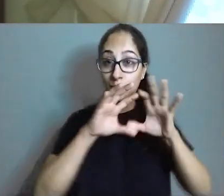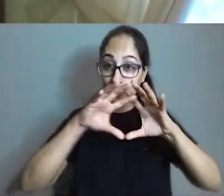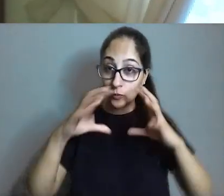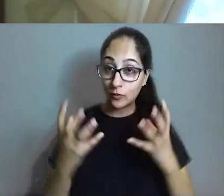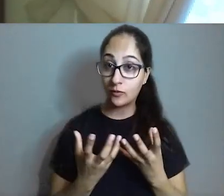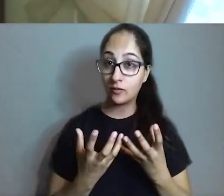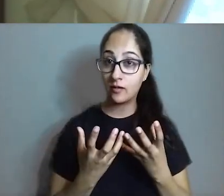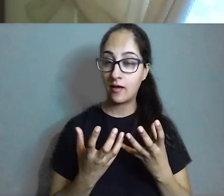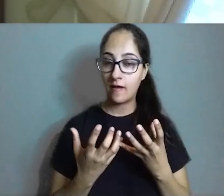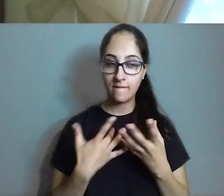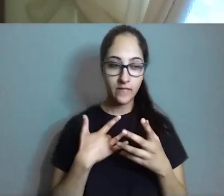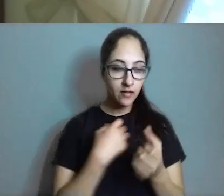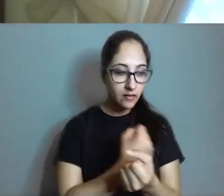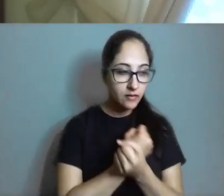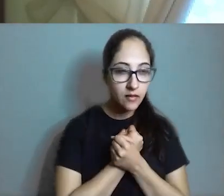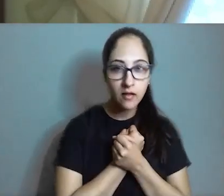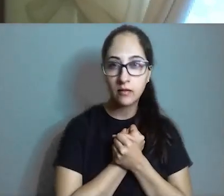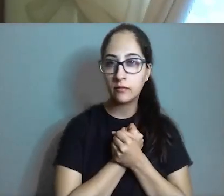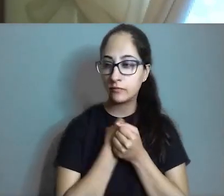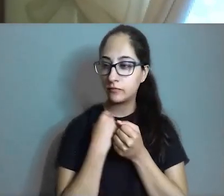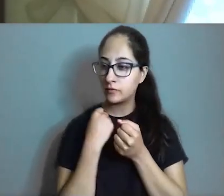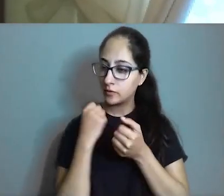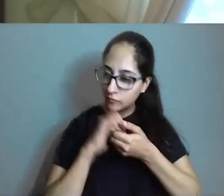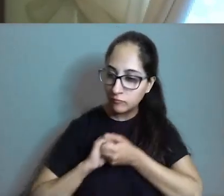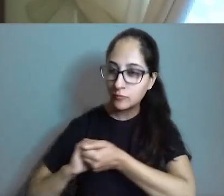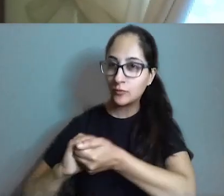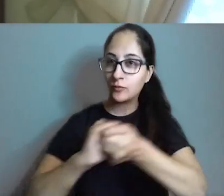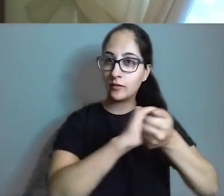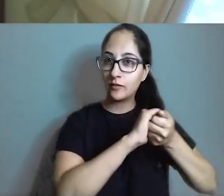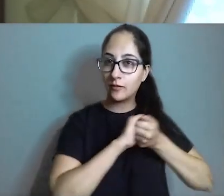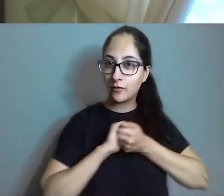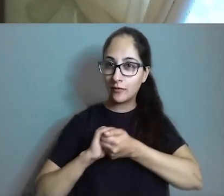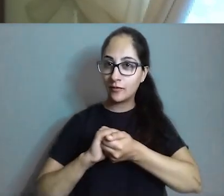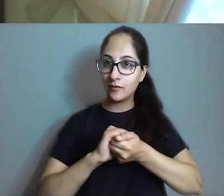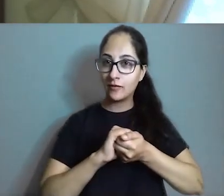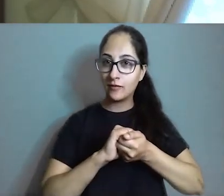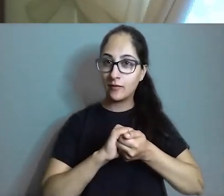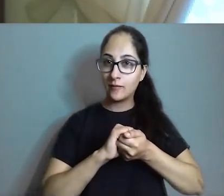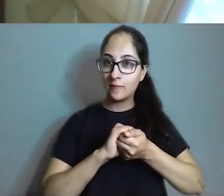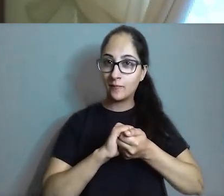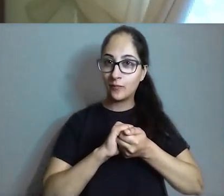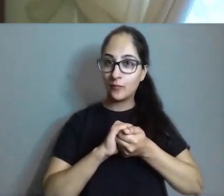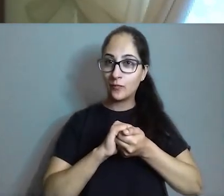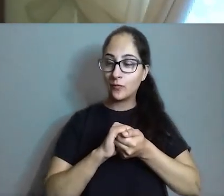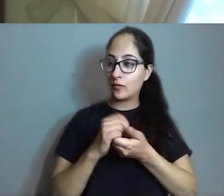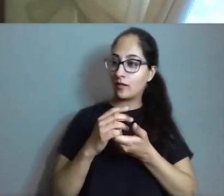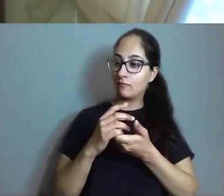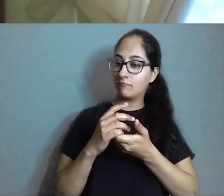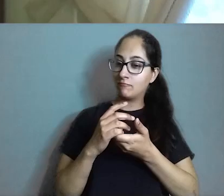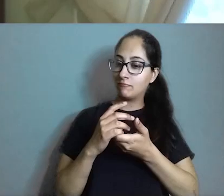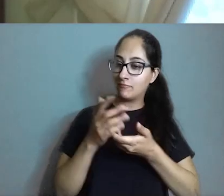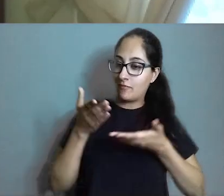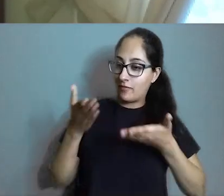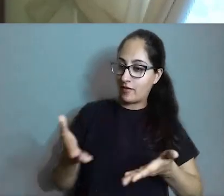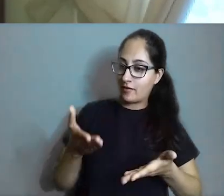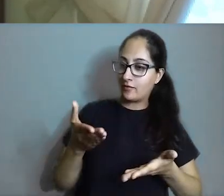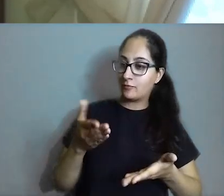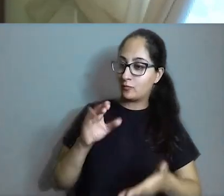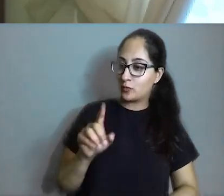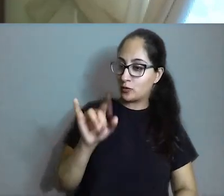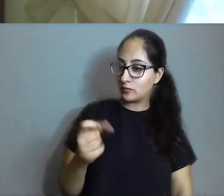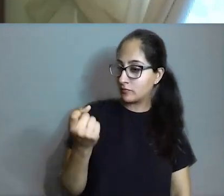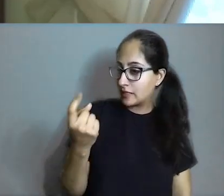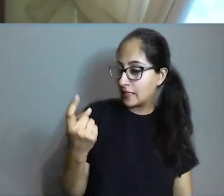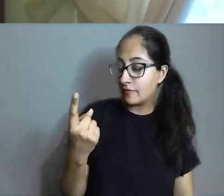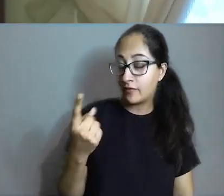sense of pluralism, the sense of love, and the sense of togetherness, and all for such a beautiful moment. It was